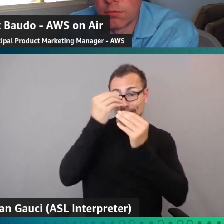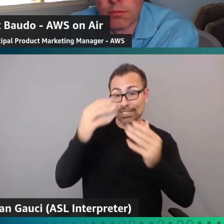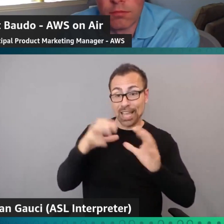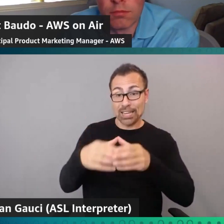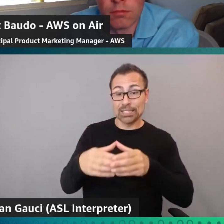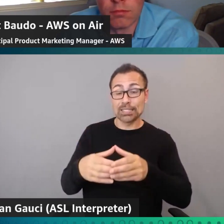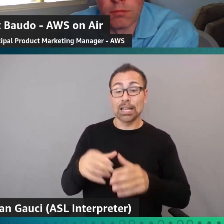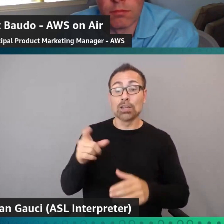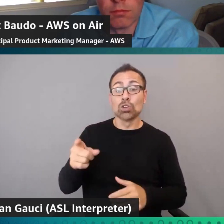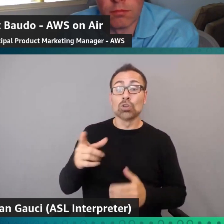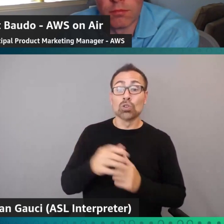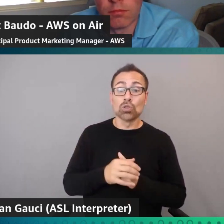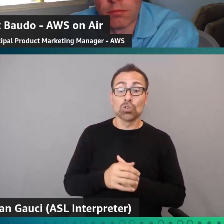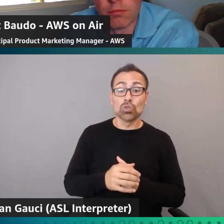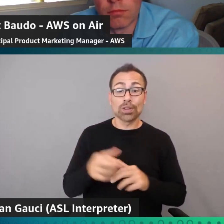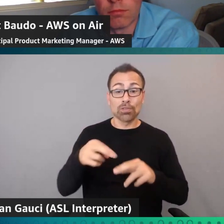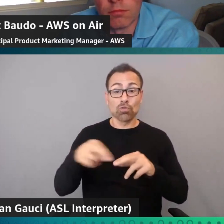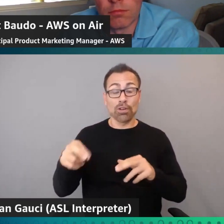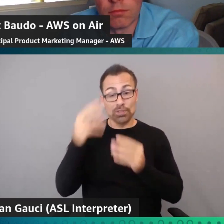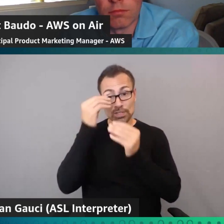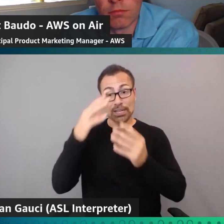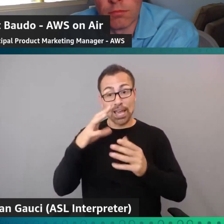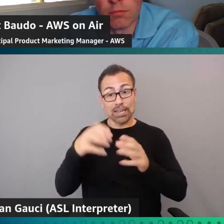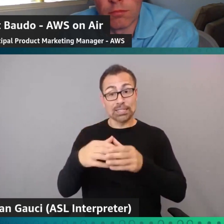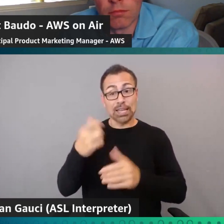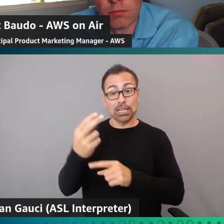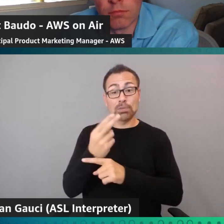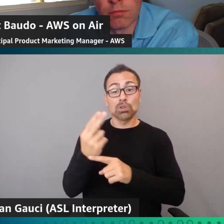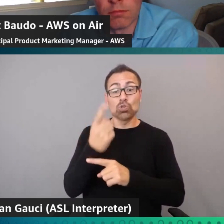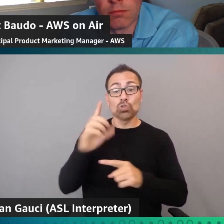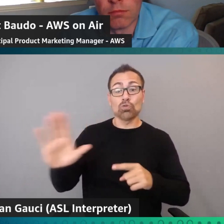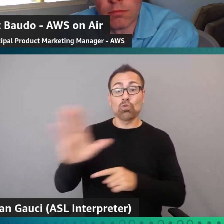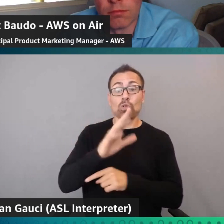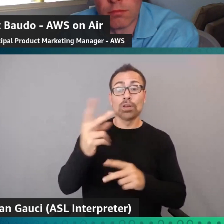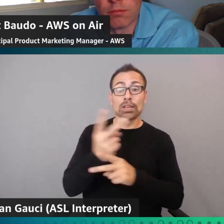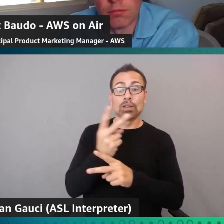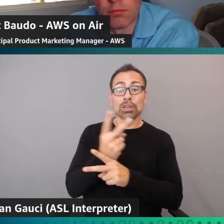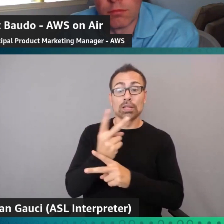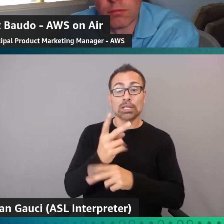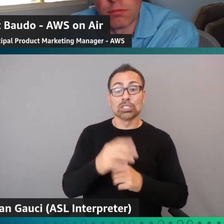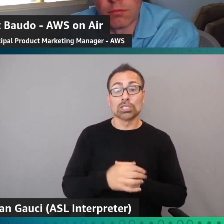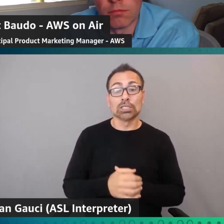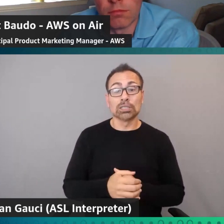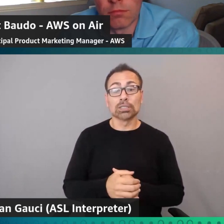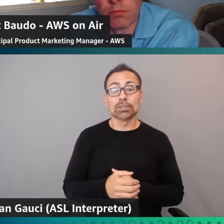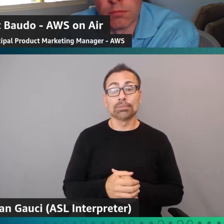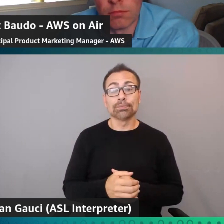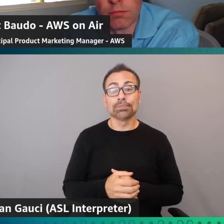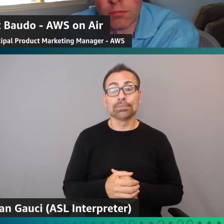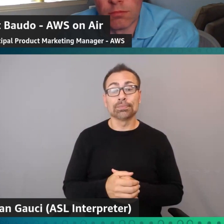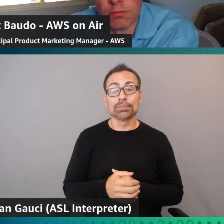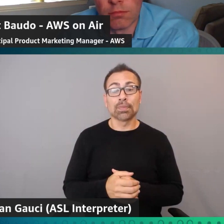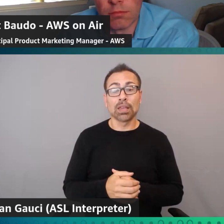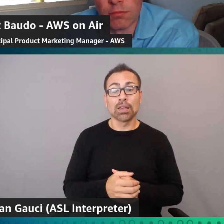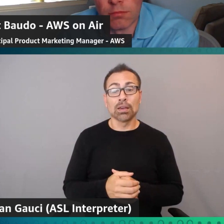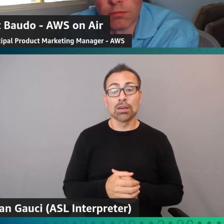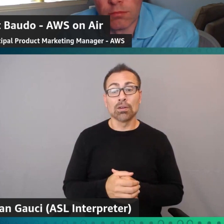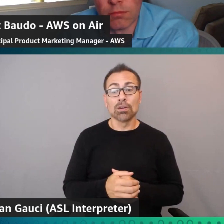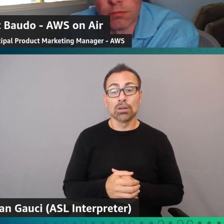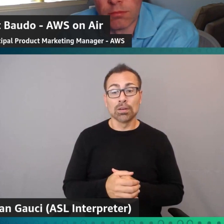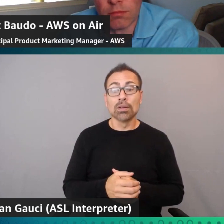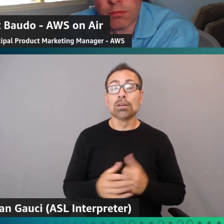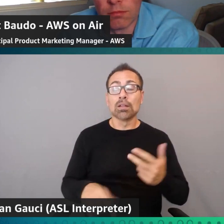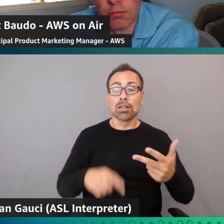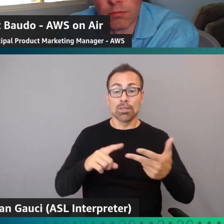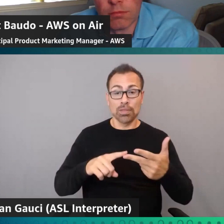can be utilized in when you're defining your calculations or formulas. Then there is a module which can